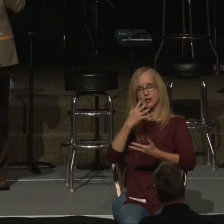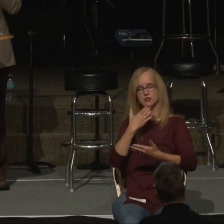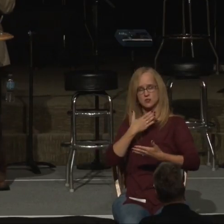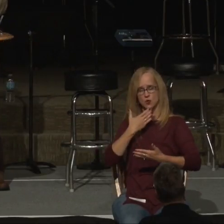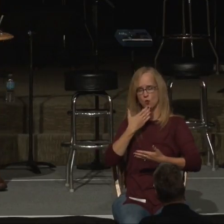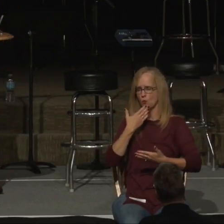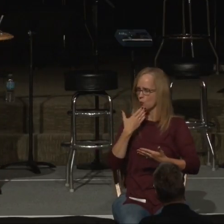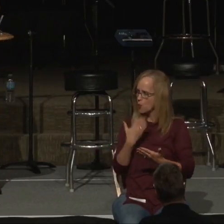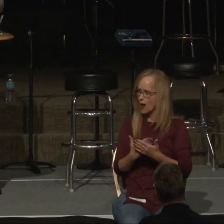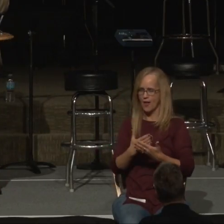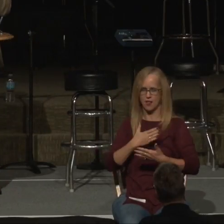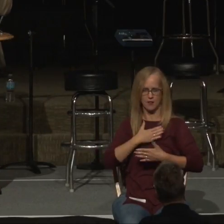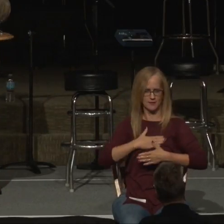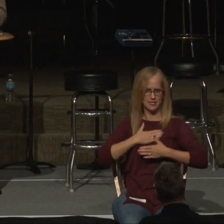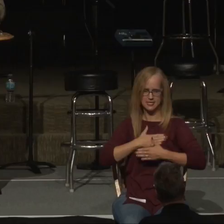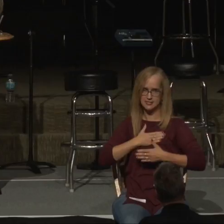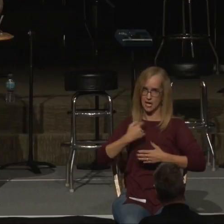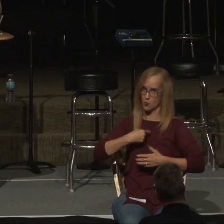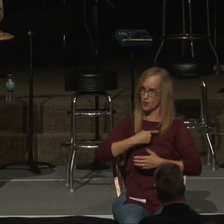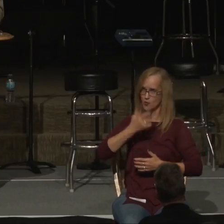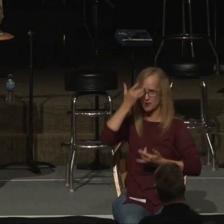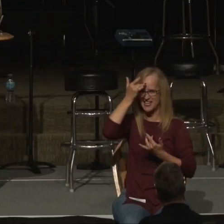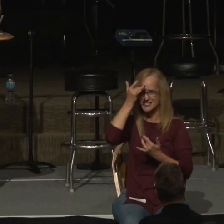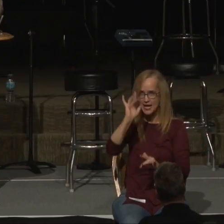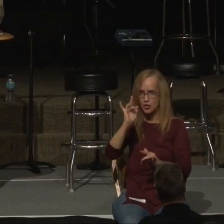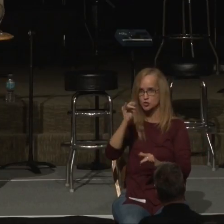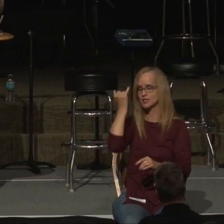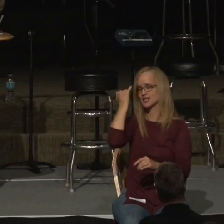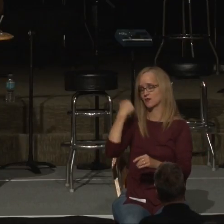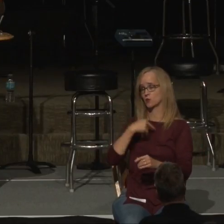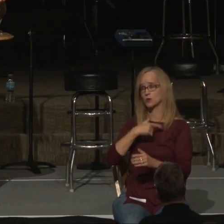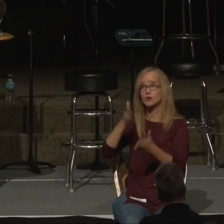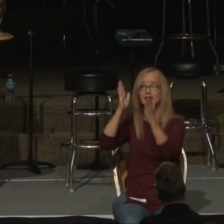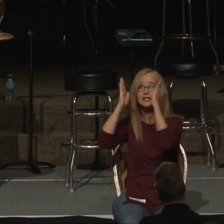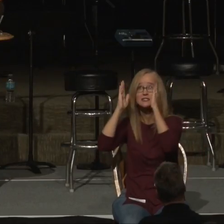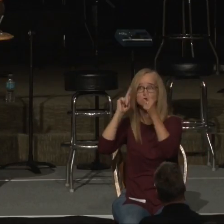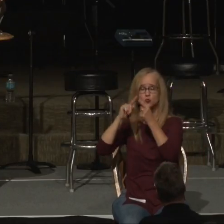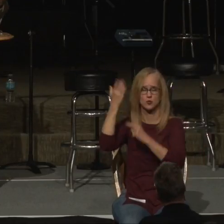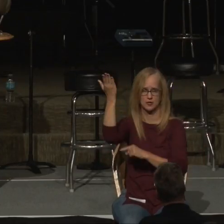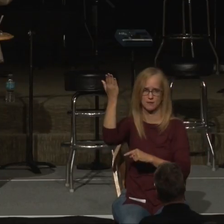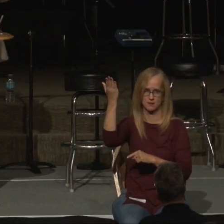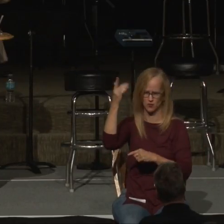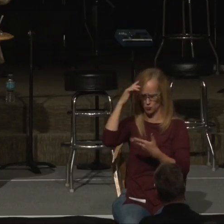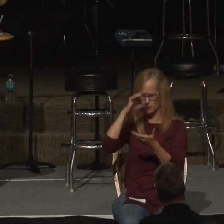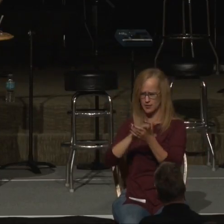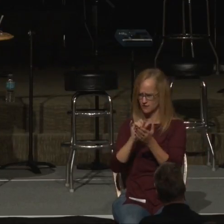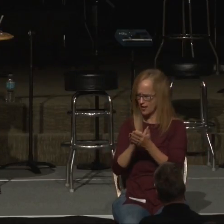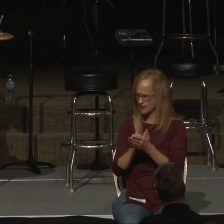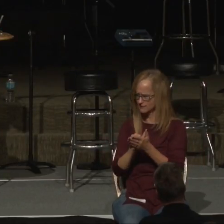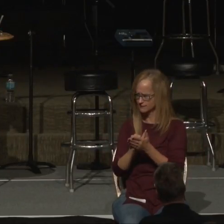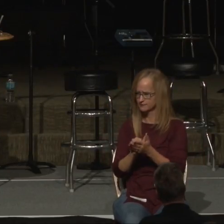we would be intelligent if we would really listen to him. Do you believe that?